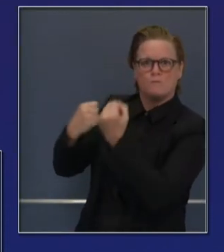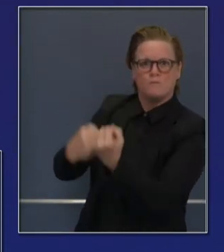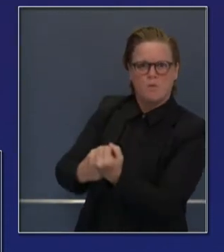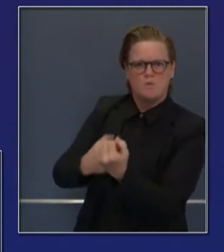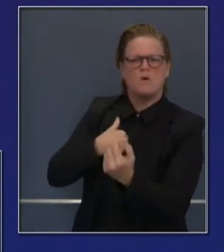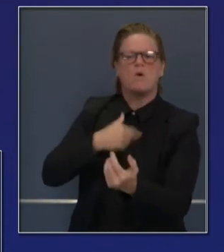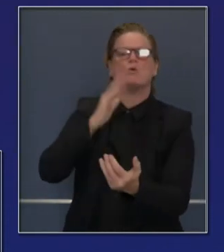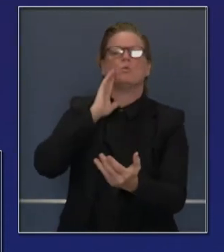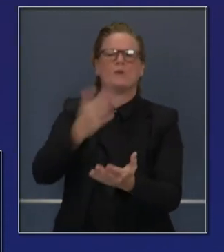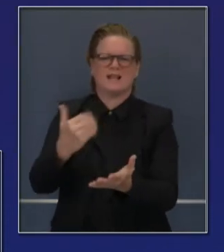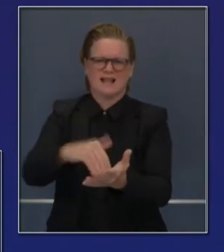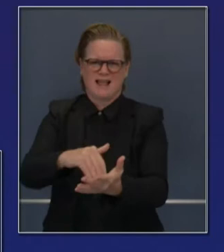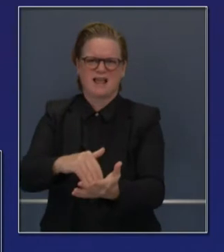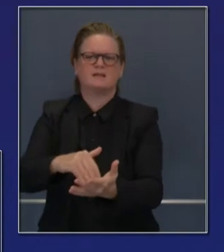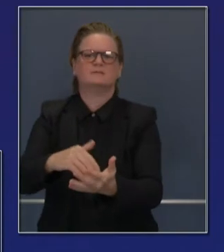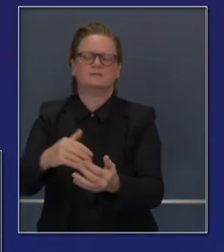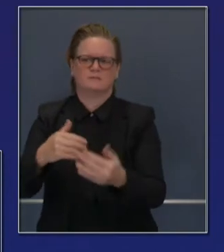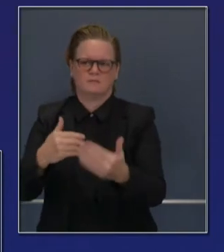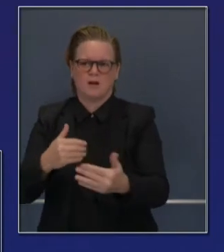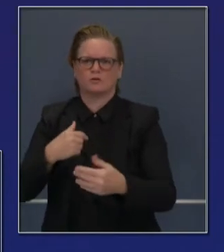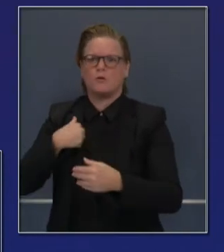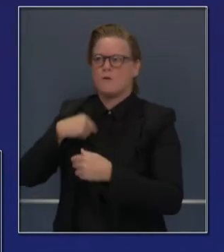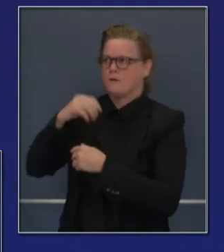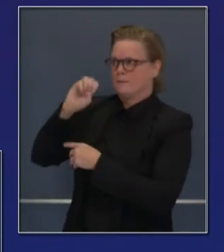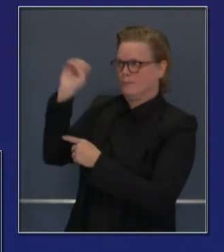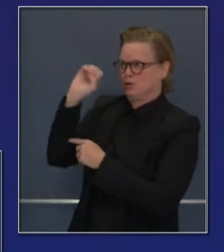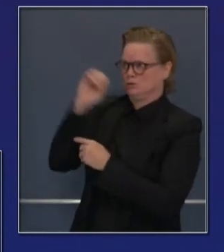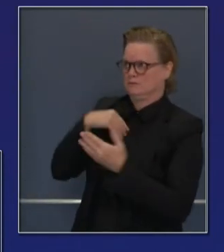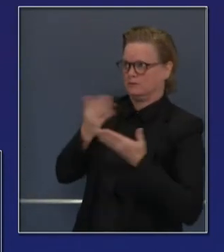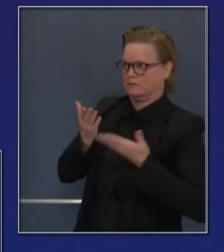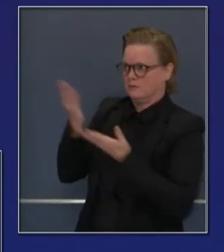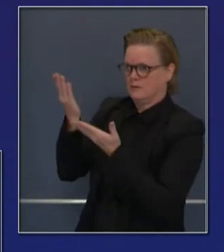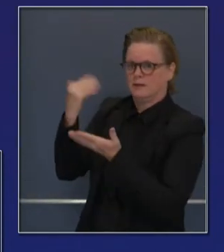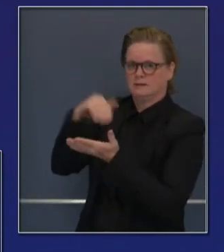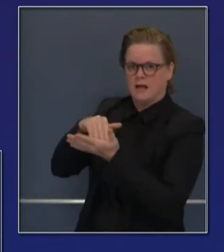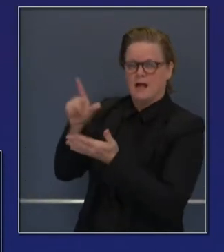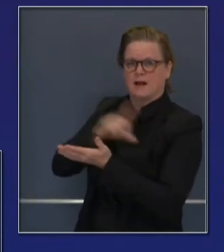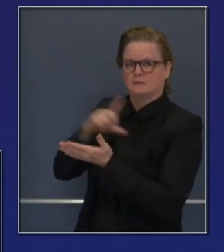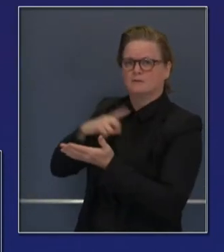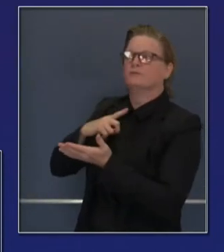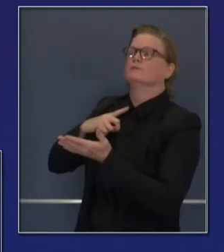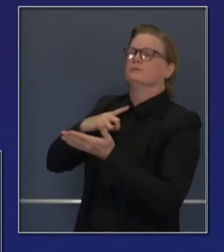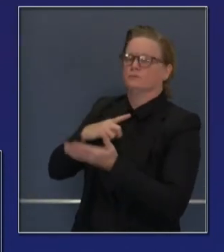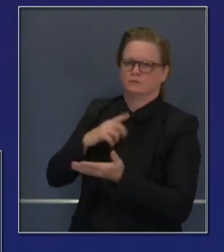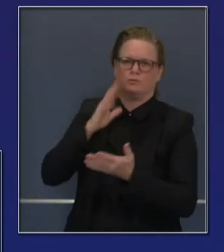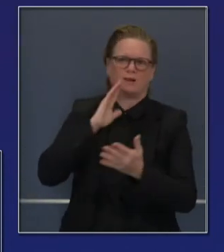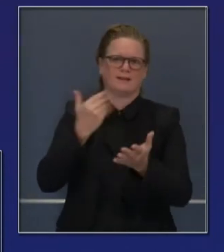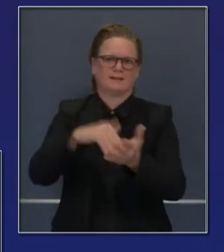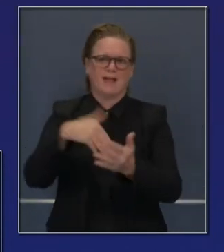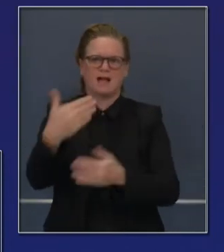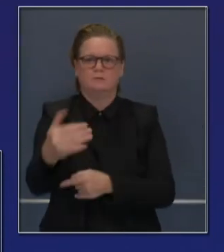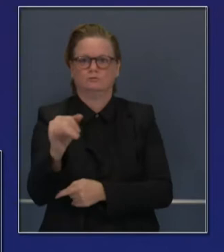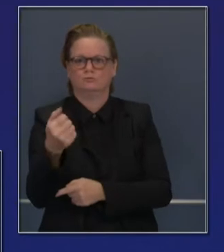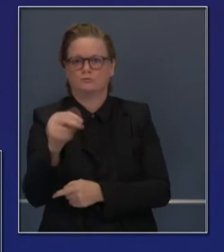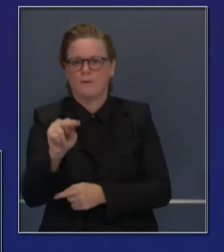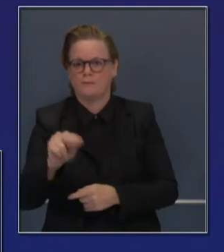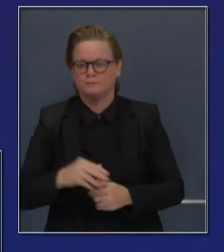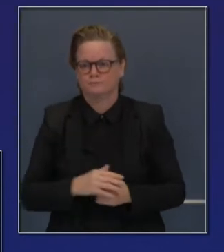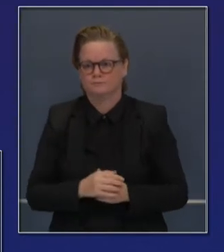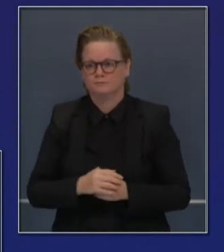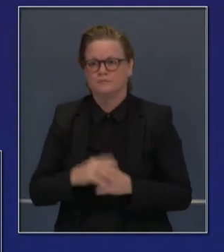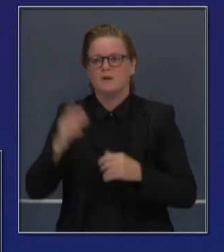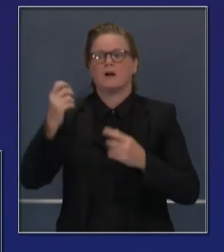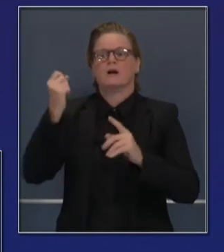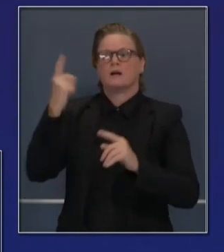into conversations when the legislature returns and seeing what we can do with early action in terms of